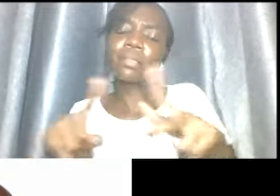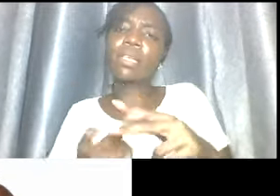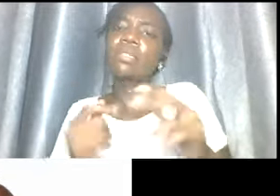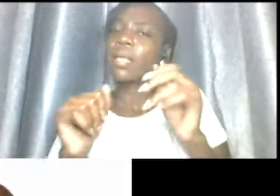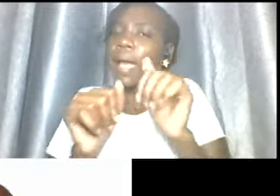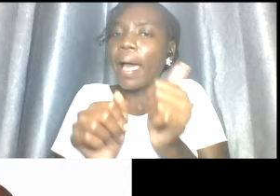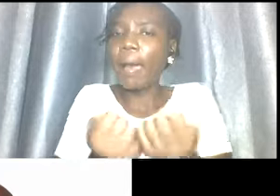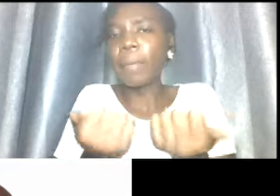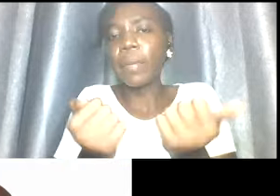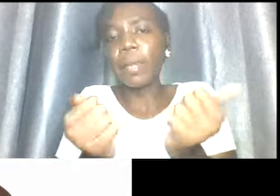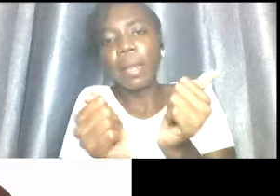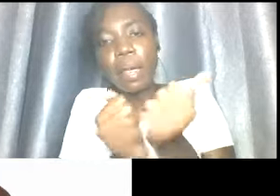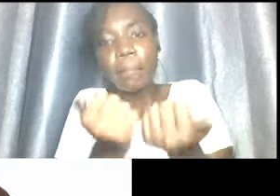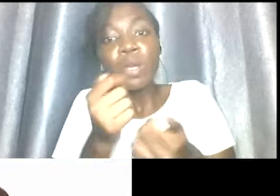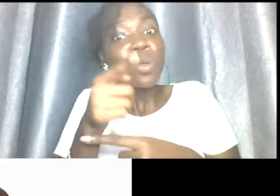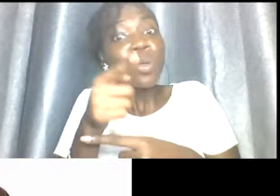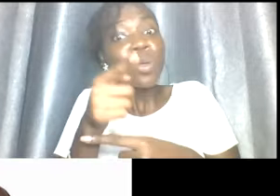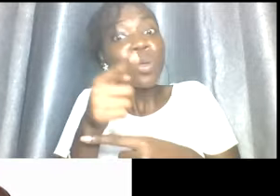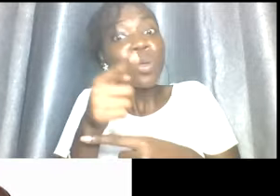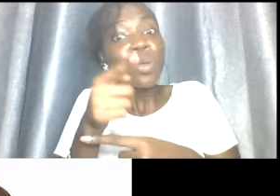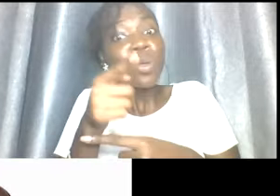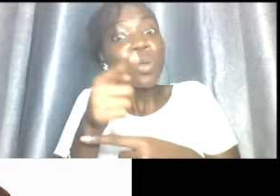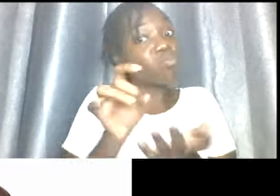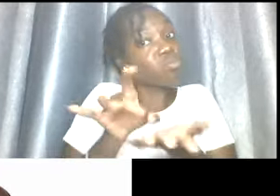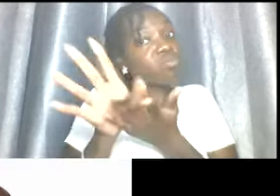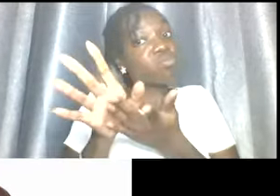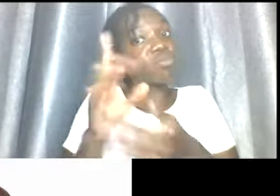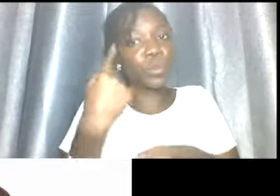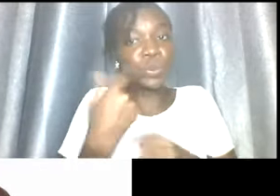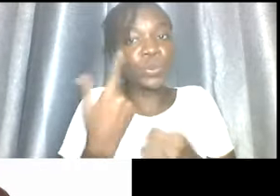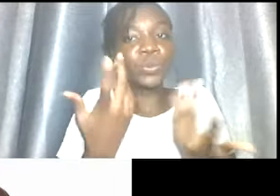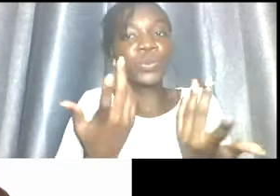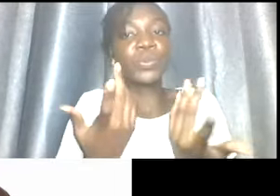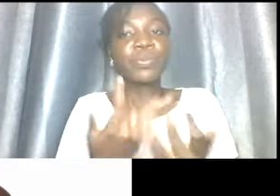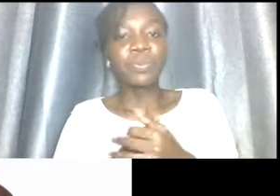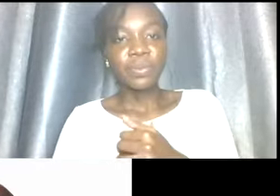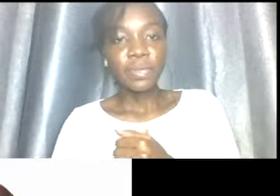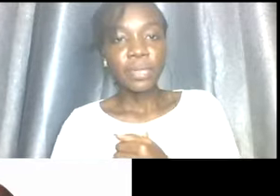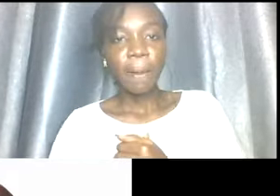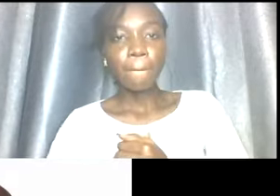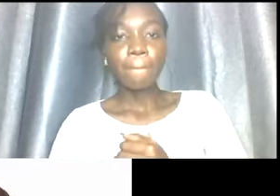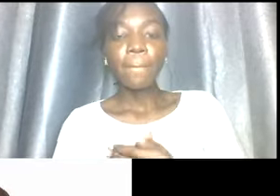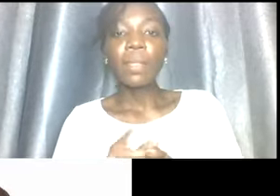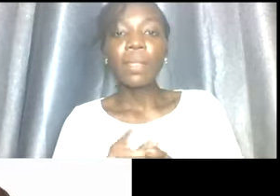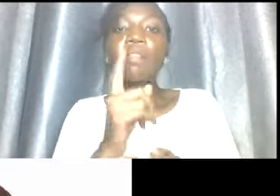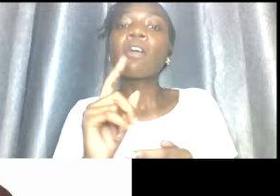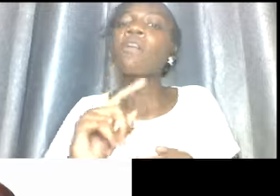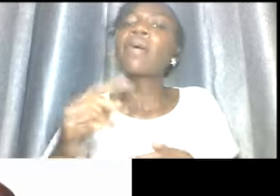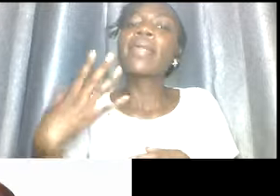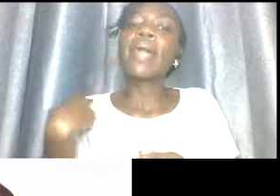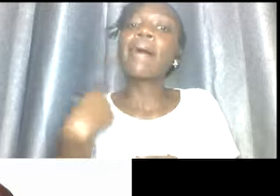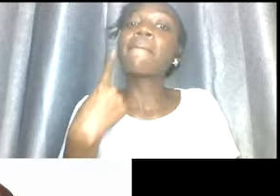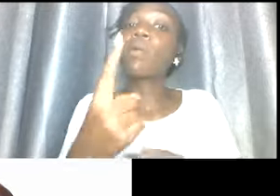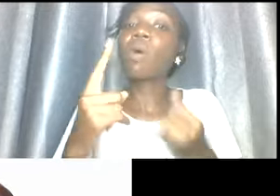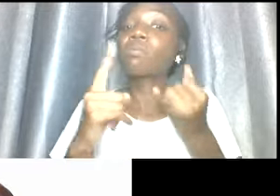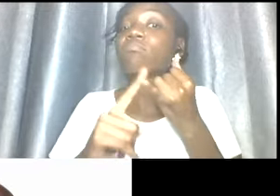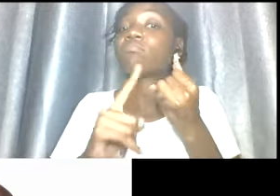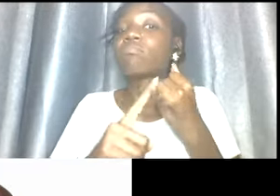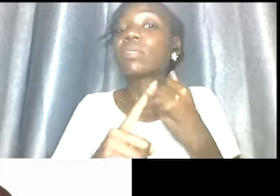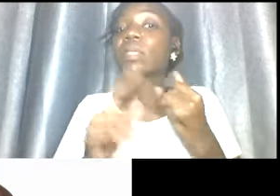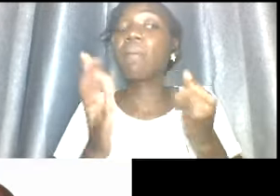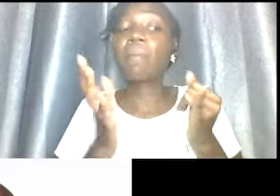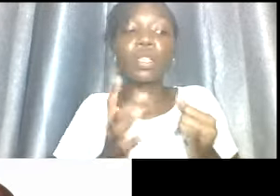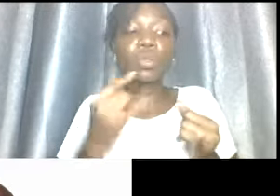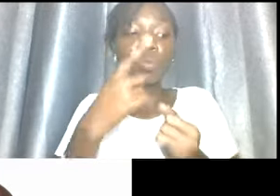who do you think gets laid off first? The first person or first group of individuals to get laid off